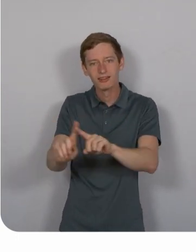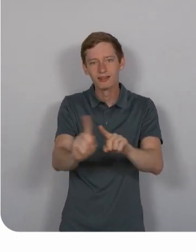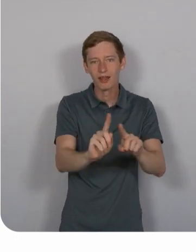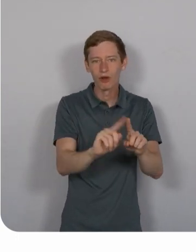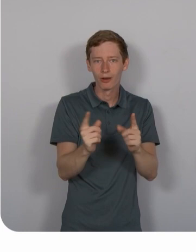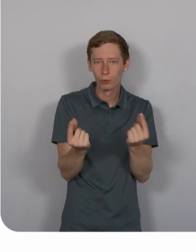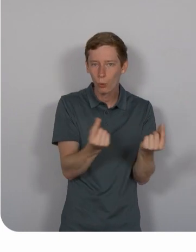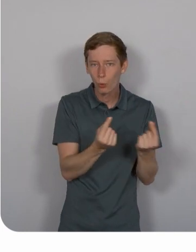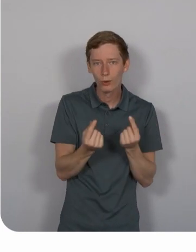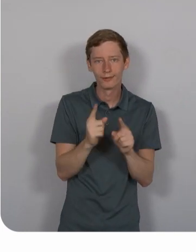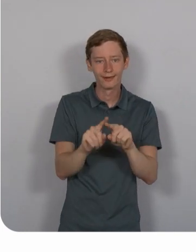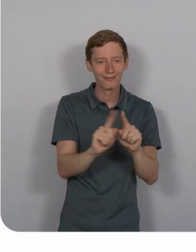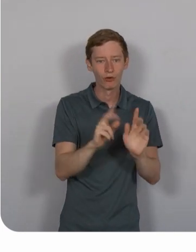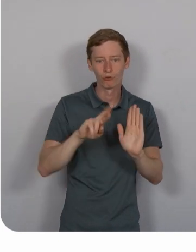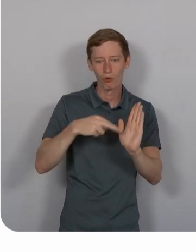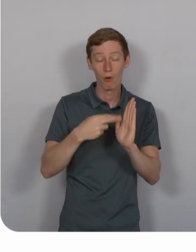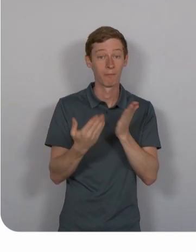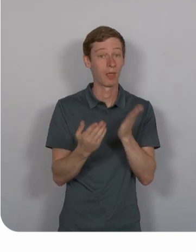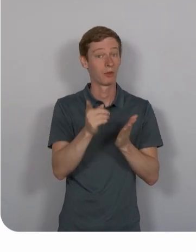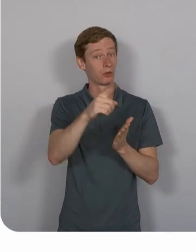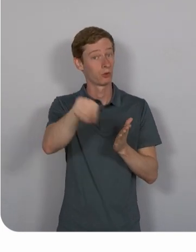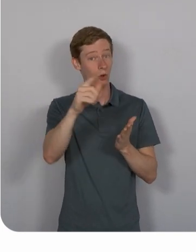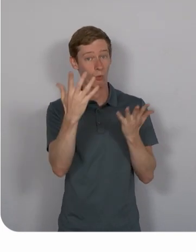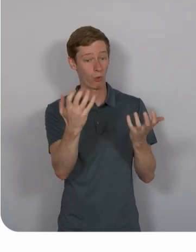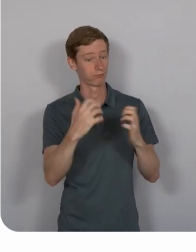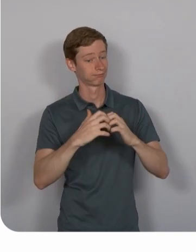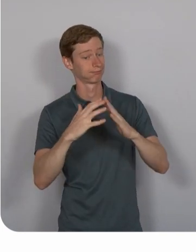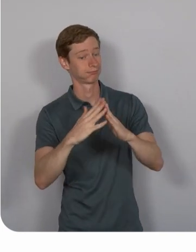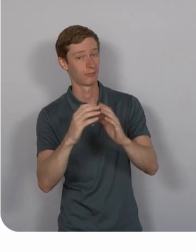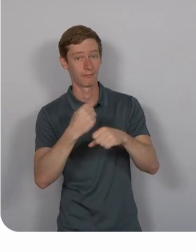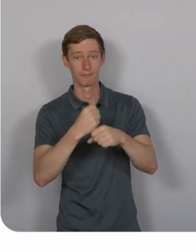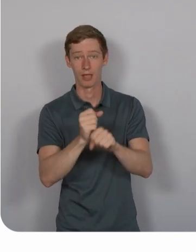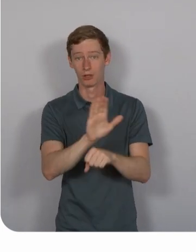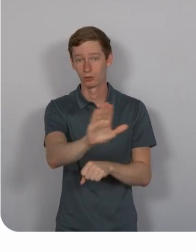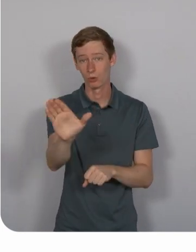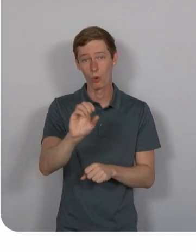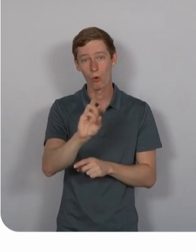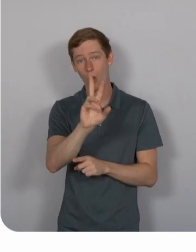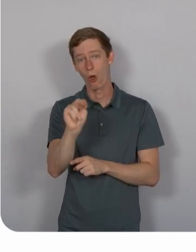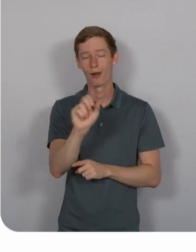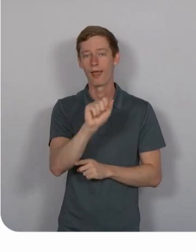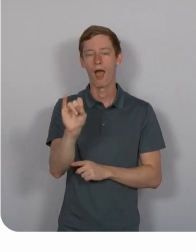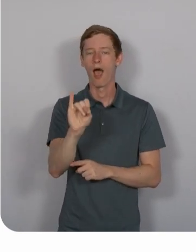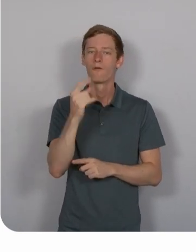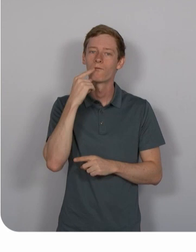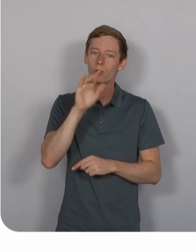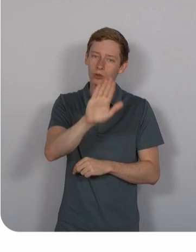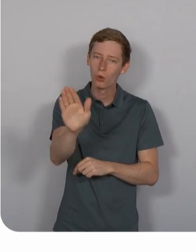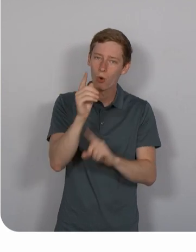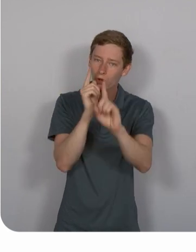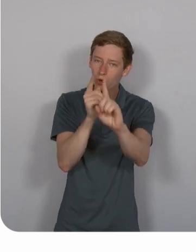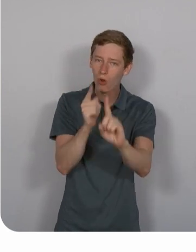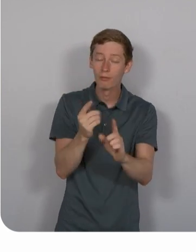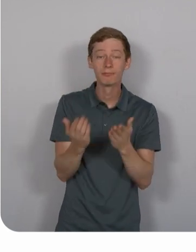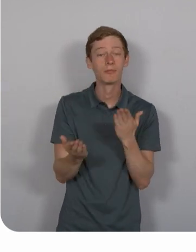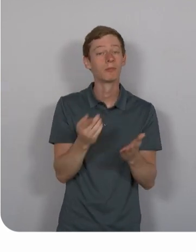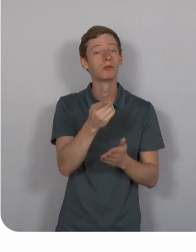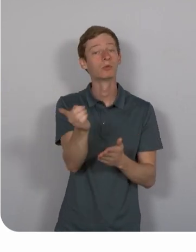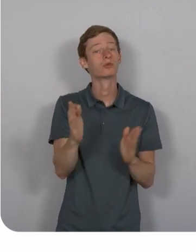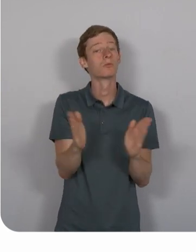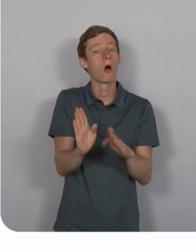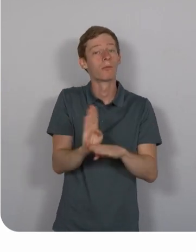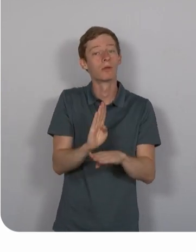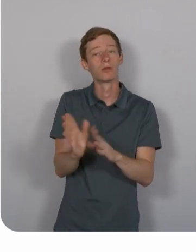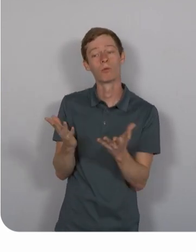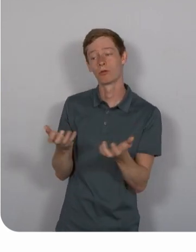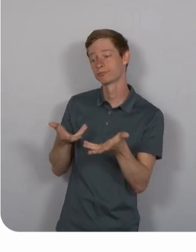over time, a lot of you are going to want to make your own AIs to advance individual goals that you have, whether you're a small business and you want to interact with